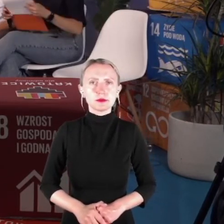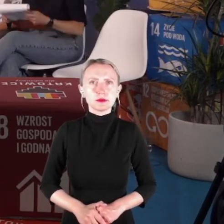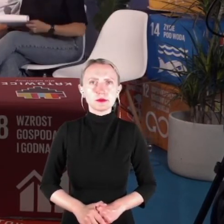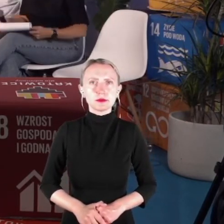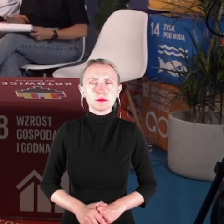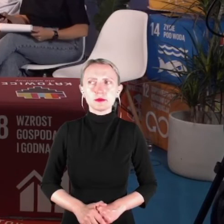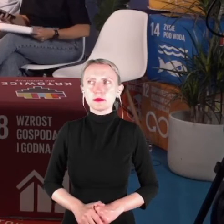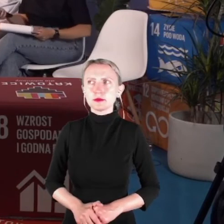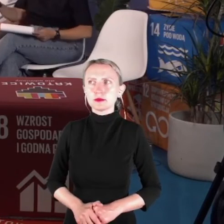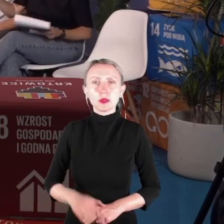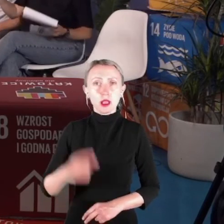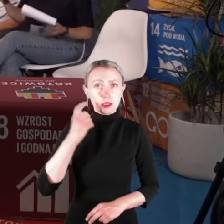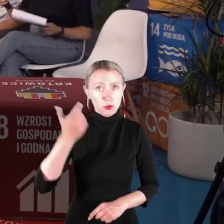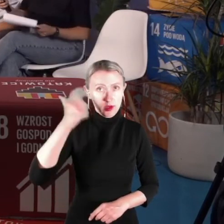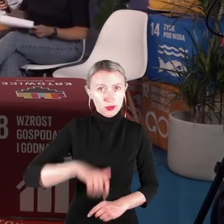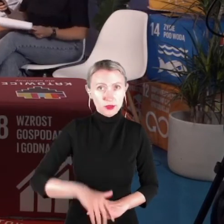Can you hear me?